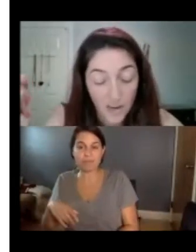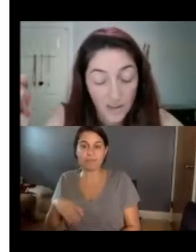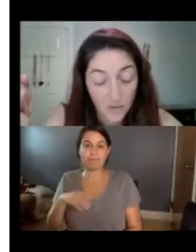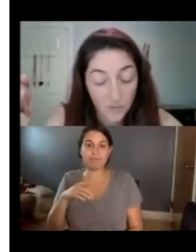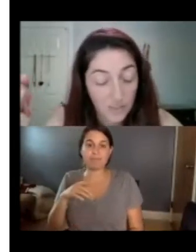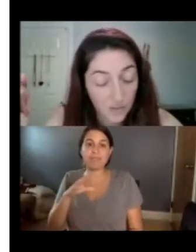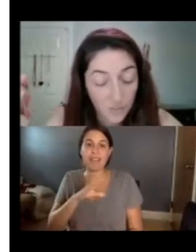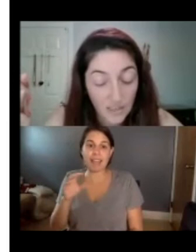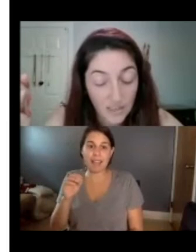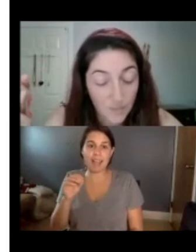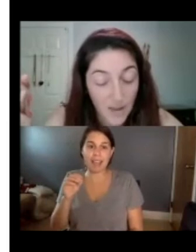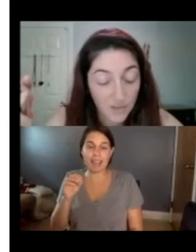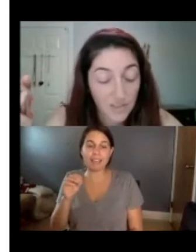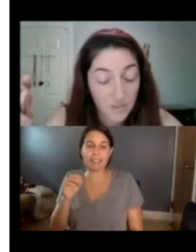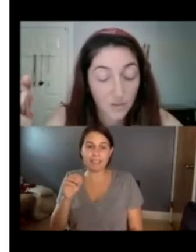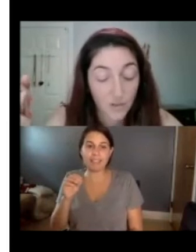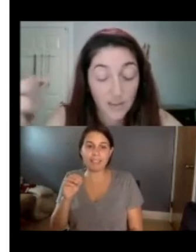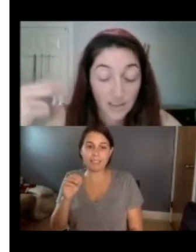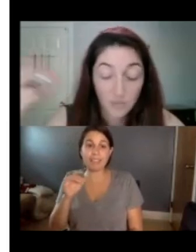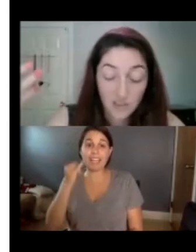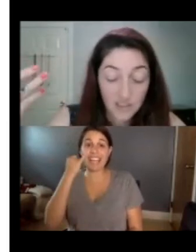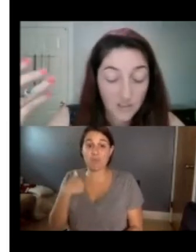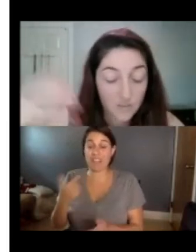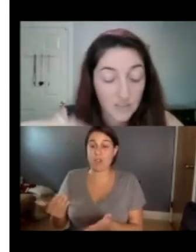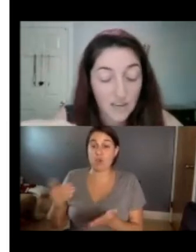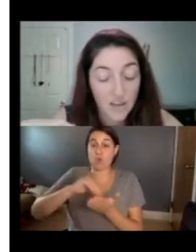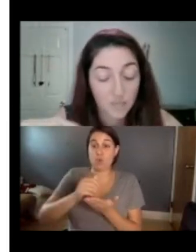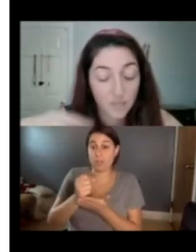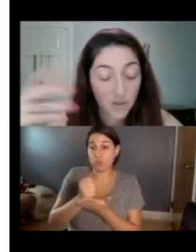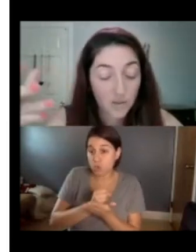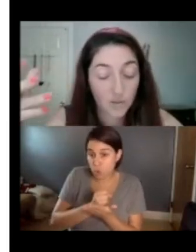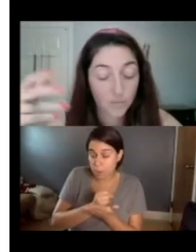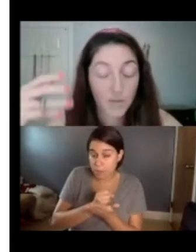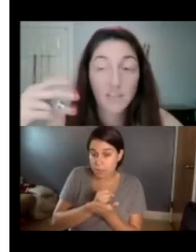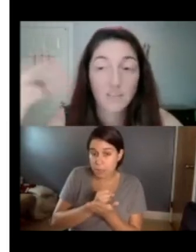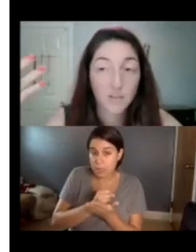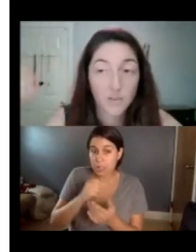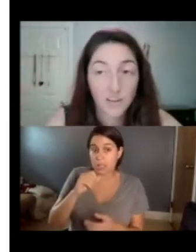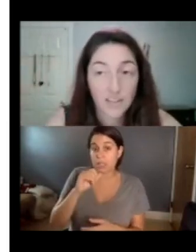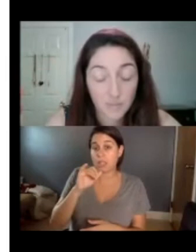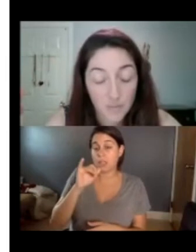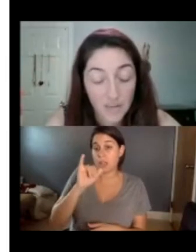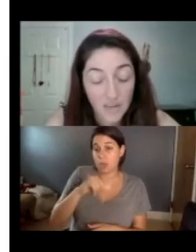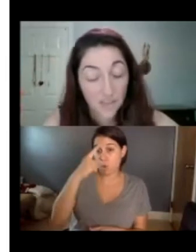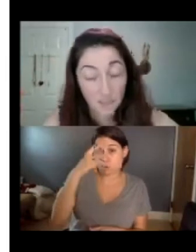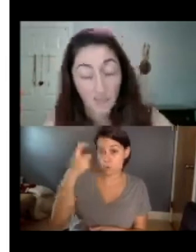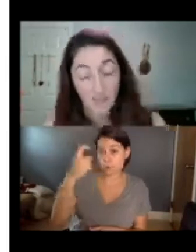And when rescripting bad dreams or when experiencing dreams, positive social